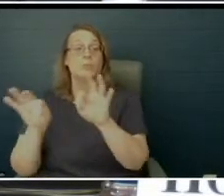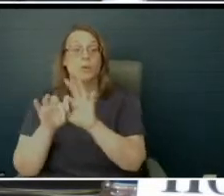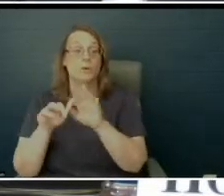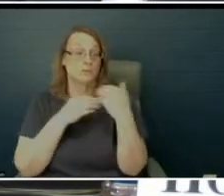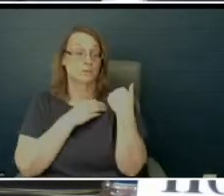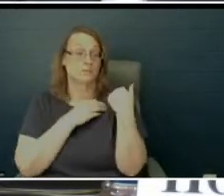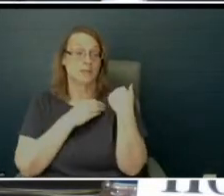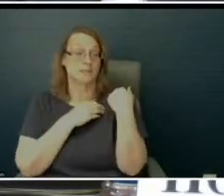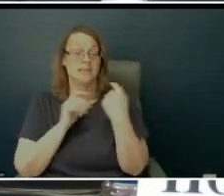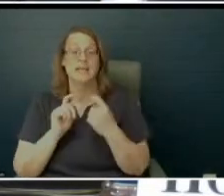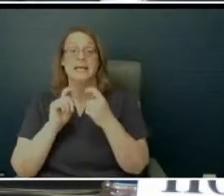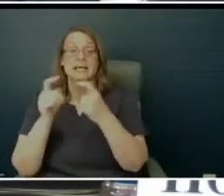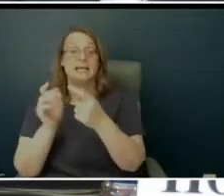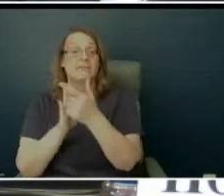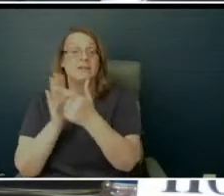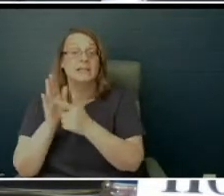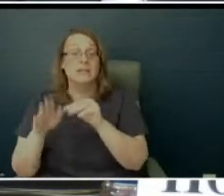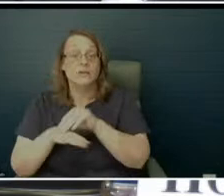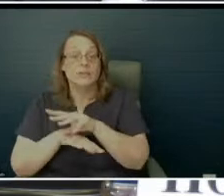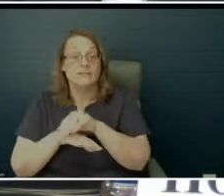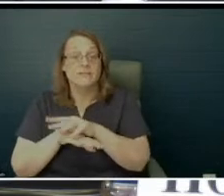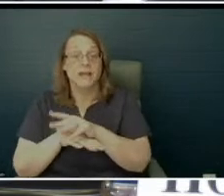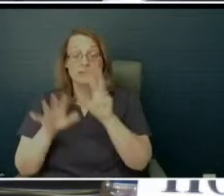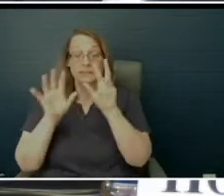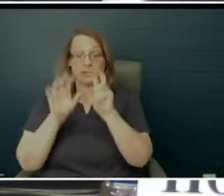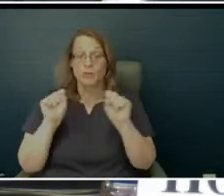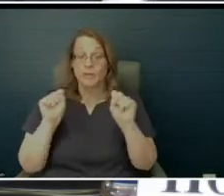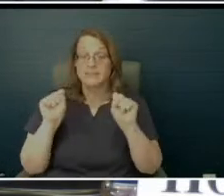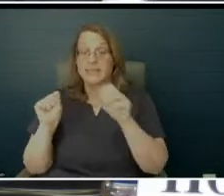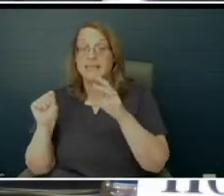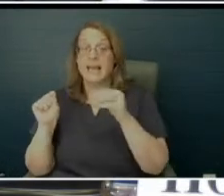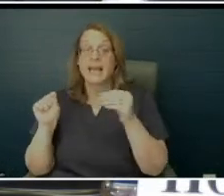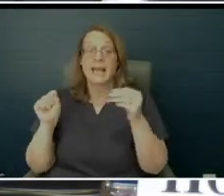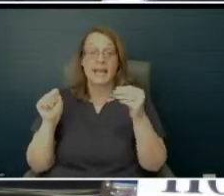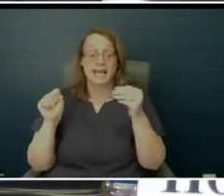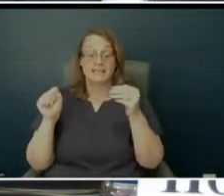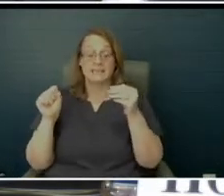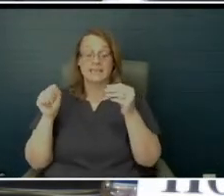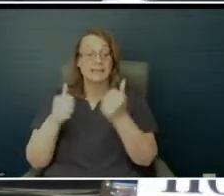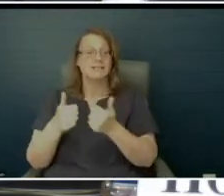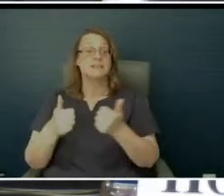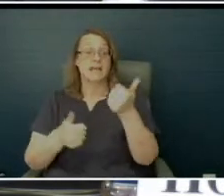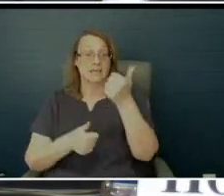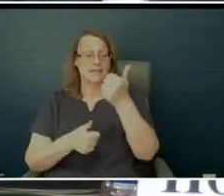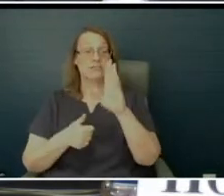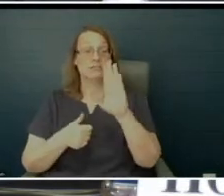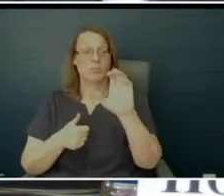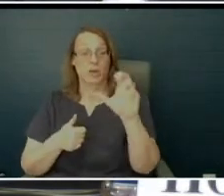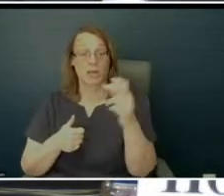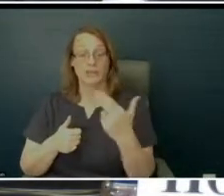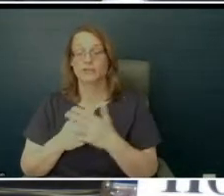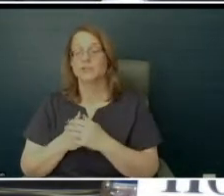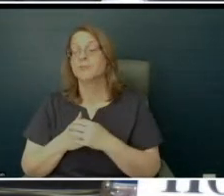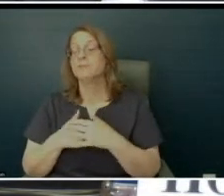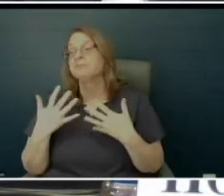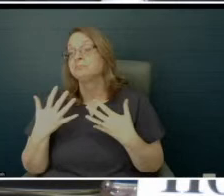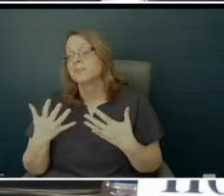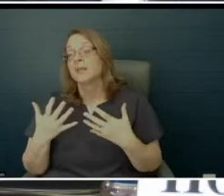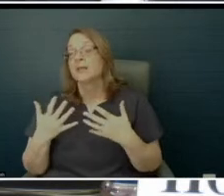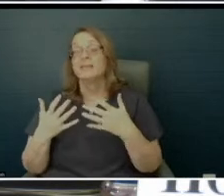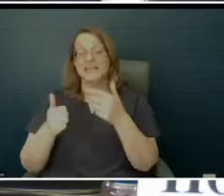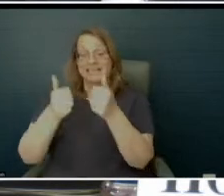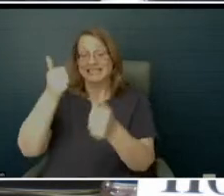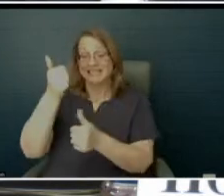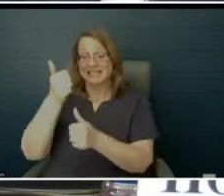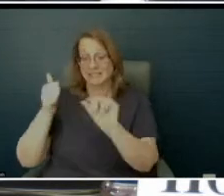to the President and to the executive branch. As a practical matter, given the responsibilities of the Attorney General, the Assistant Attorney General for the